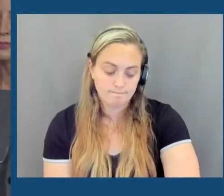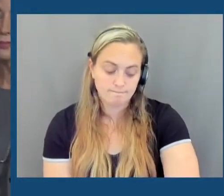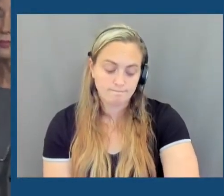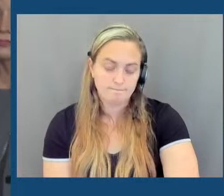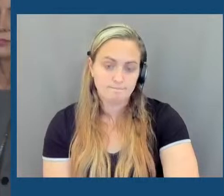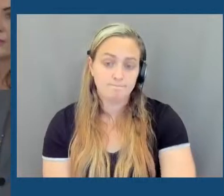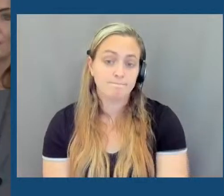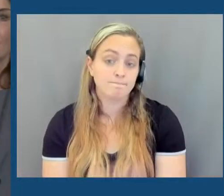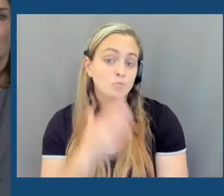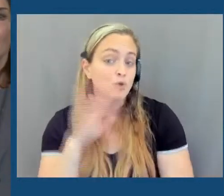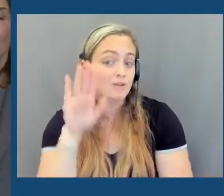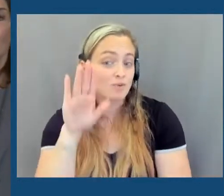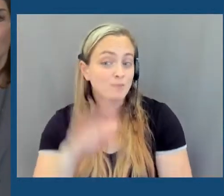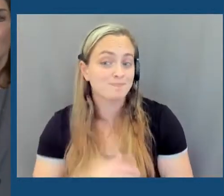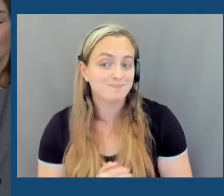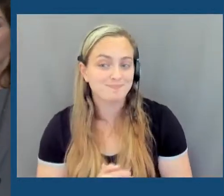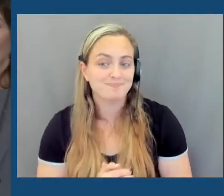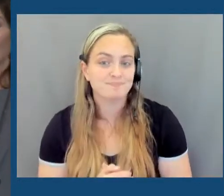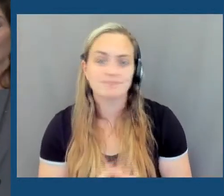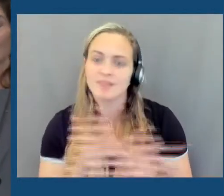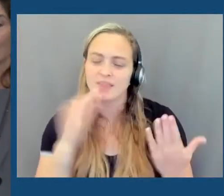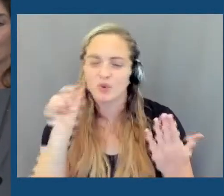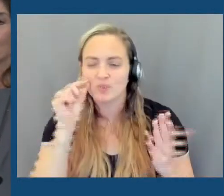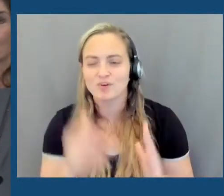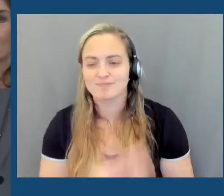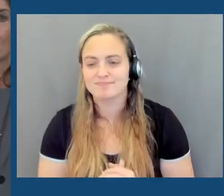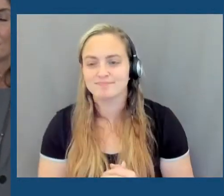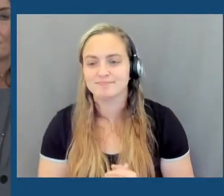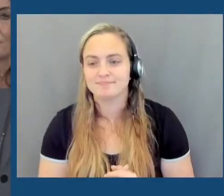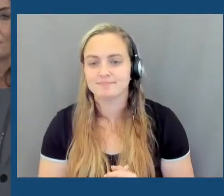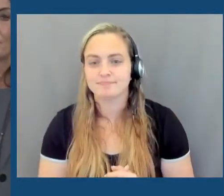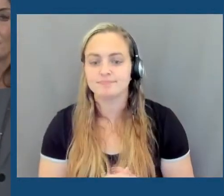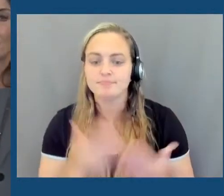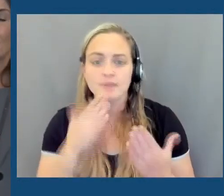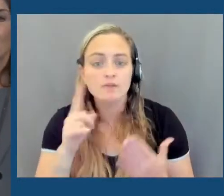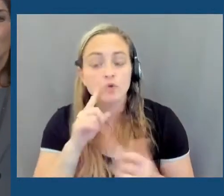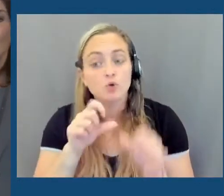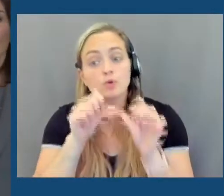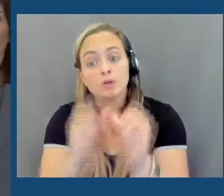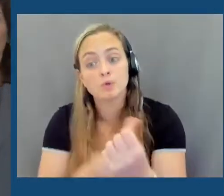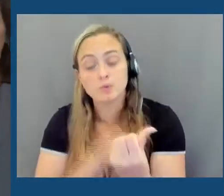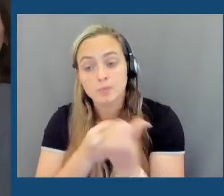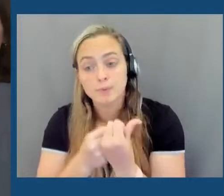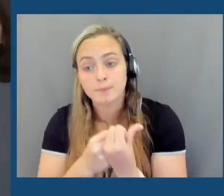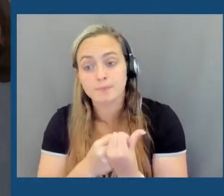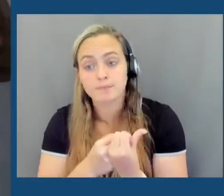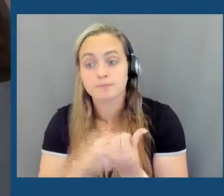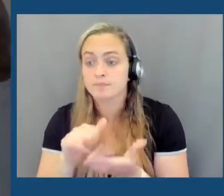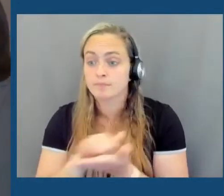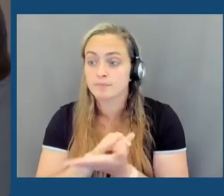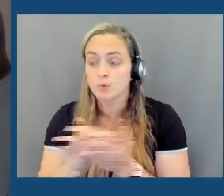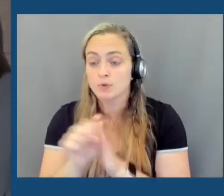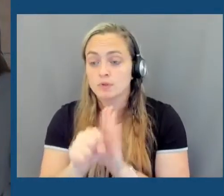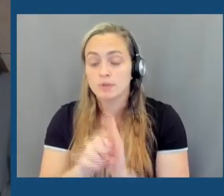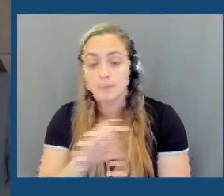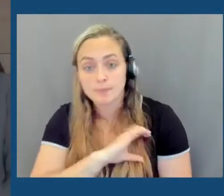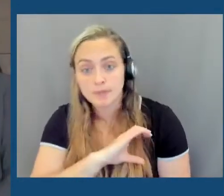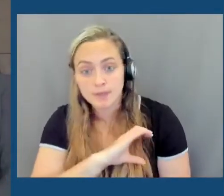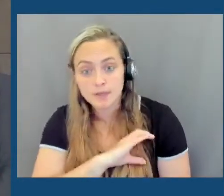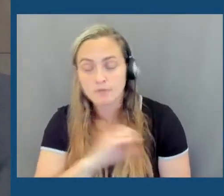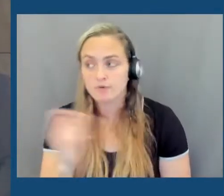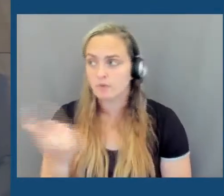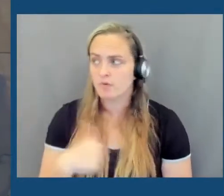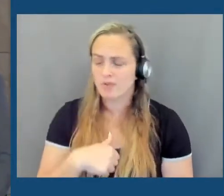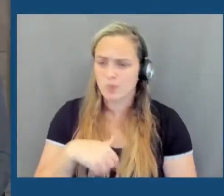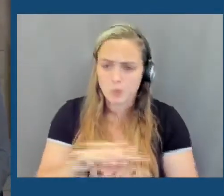Good afternoon. Thank you, Governor. Thank you for your continued support of the New York State Police and all of our